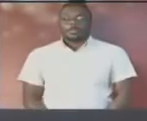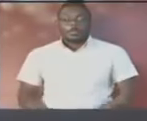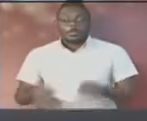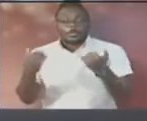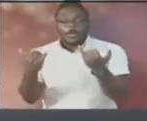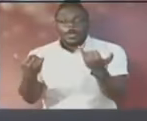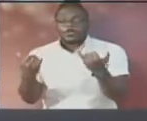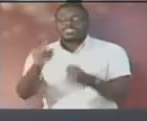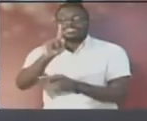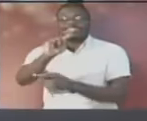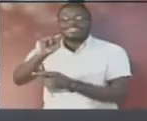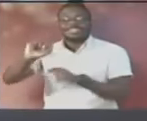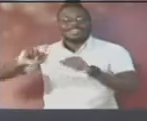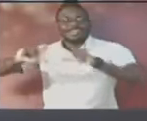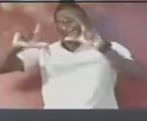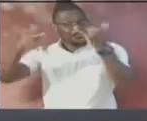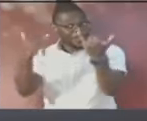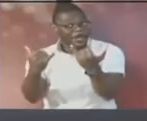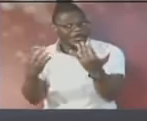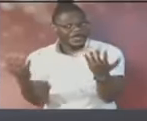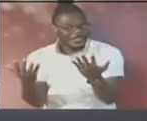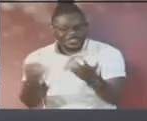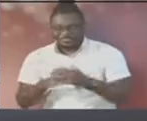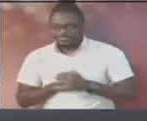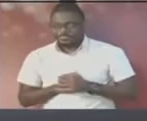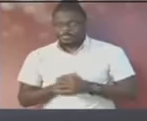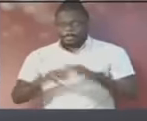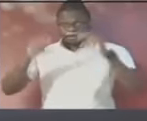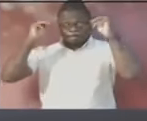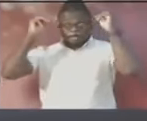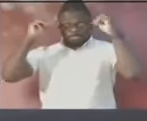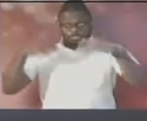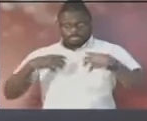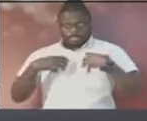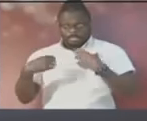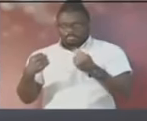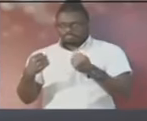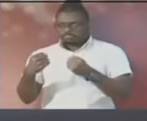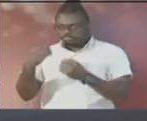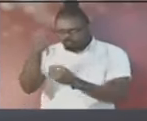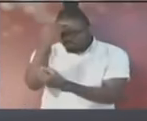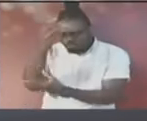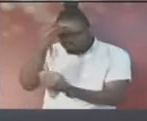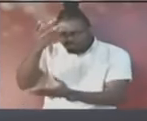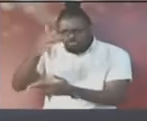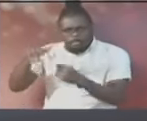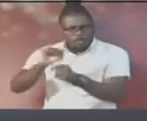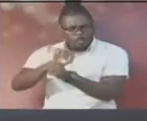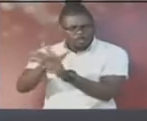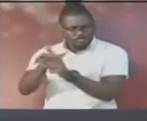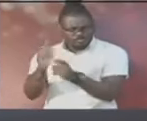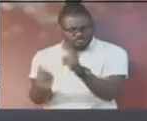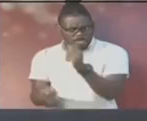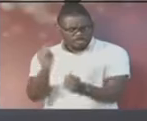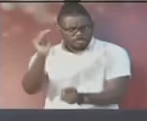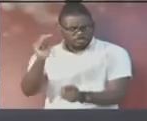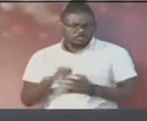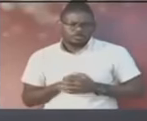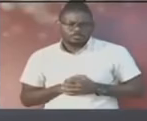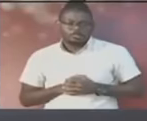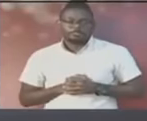This is TTT Live. I'm Mahalia Joseph Wharton. The Ministry of Health is giving an update on the status of COVID-19 in Trinidad and Tobago.